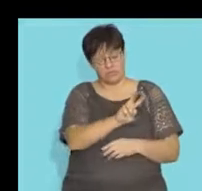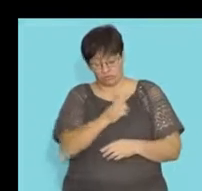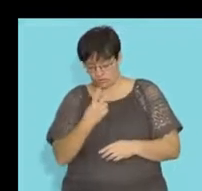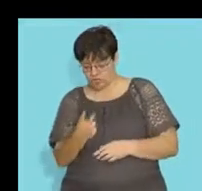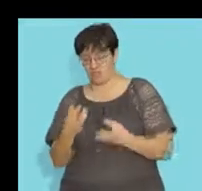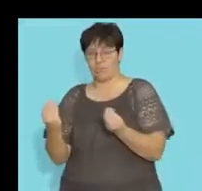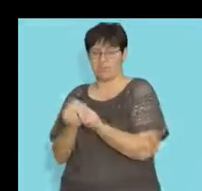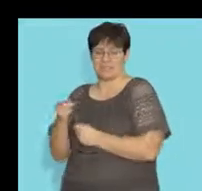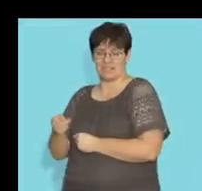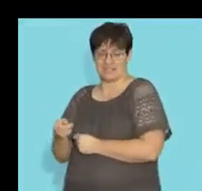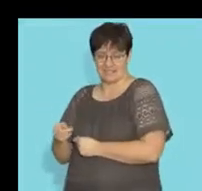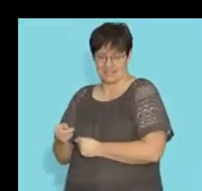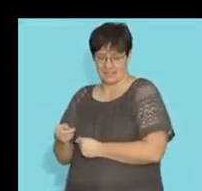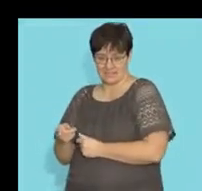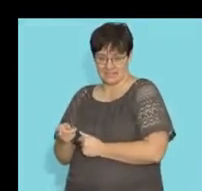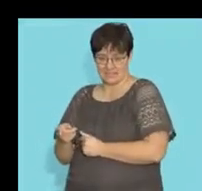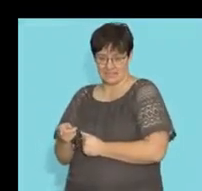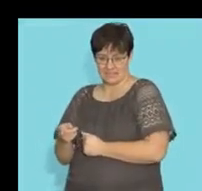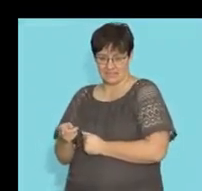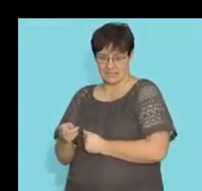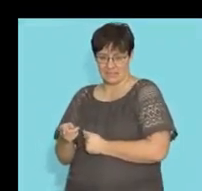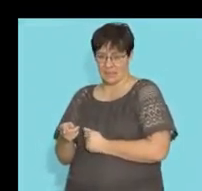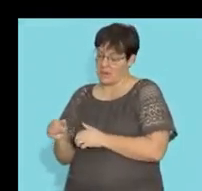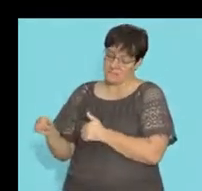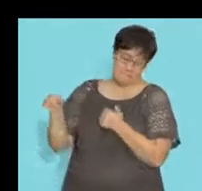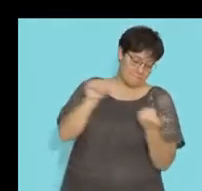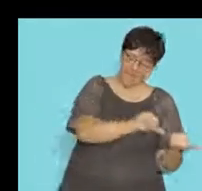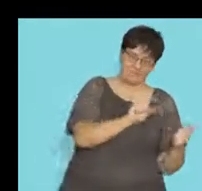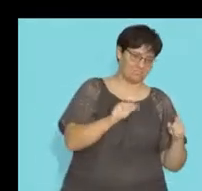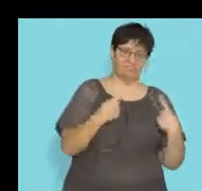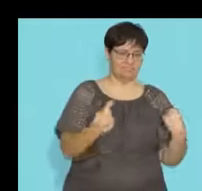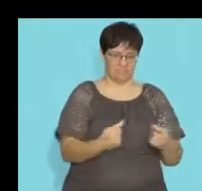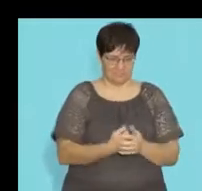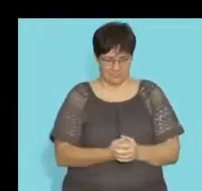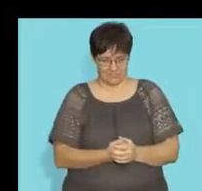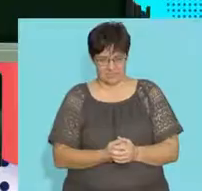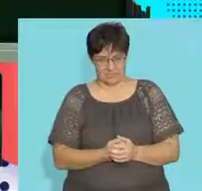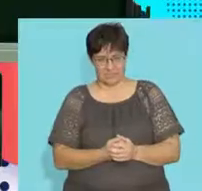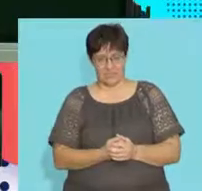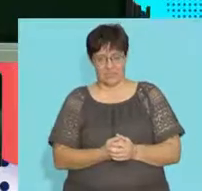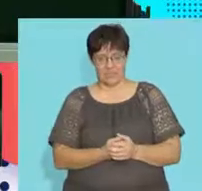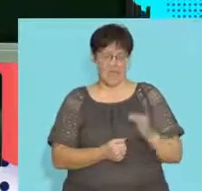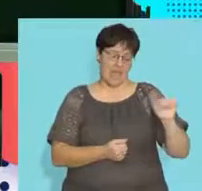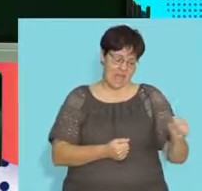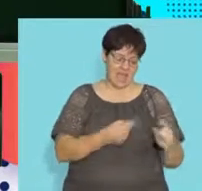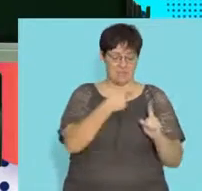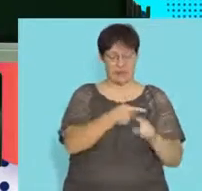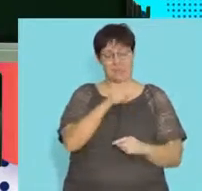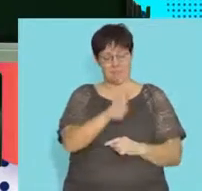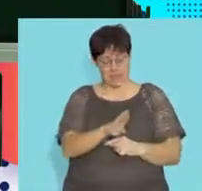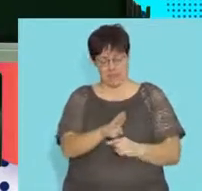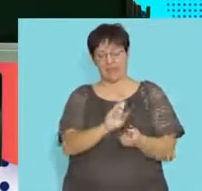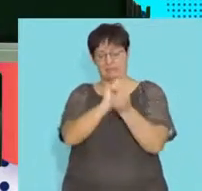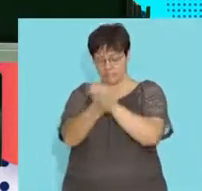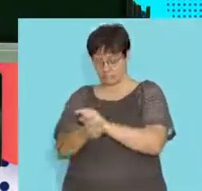have changed to products. So at that endpoint, there's no reversible reaction. It basically means that A